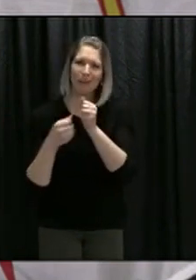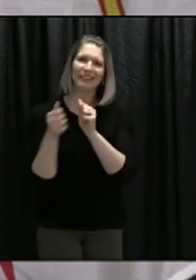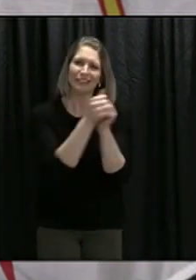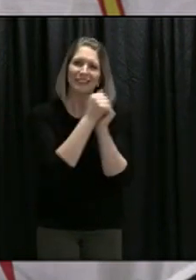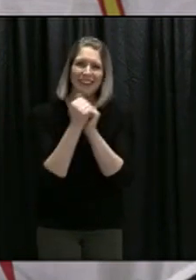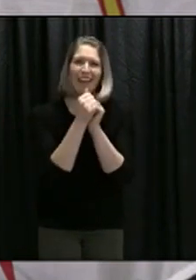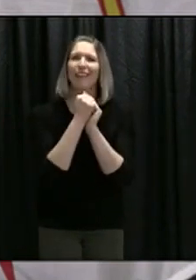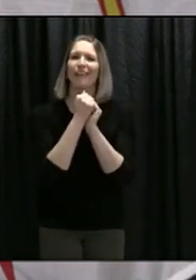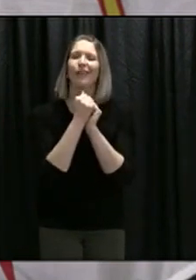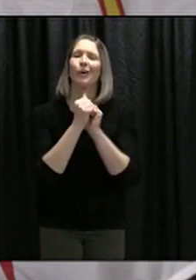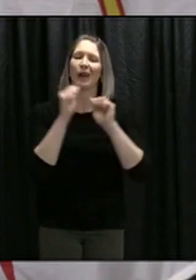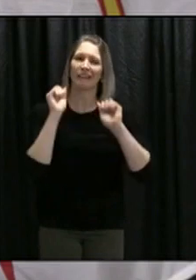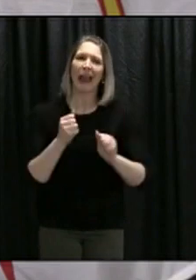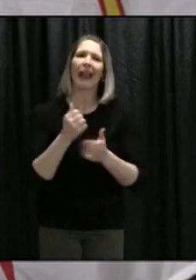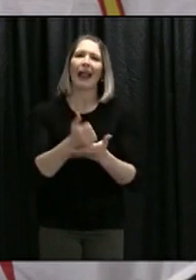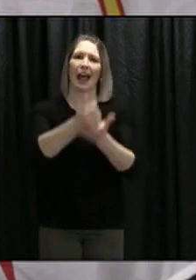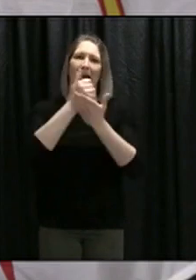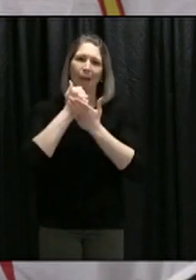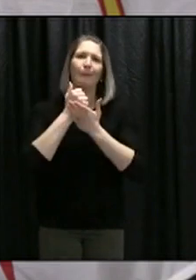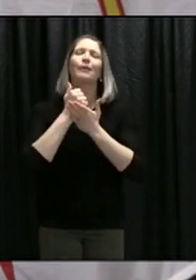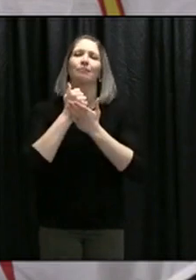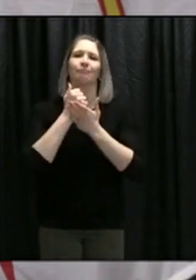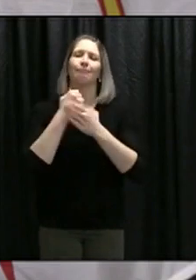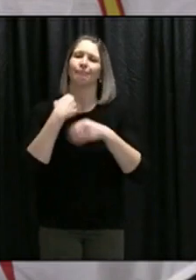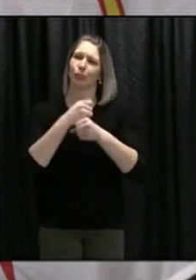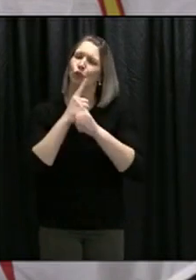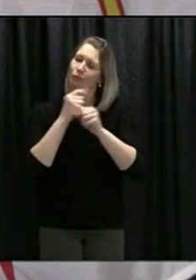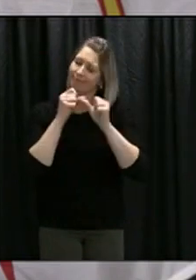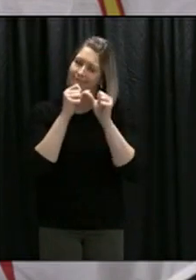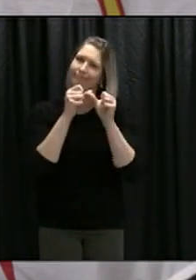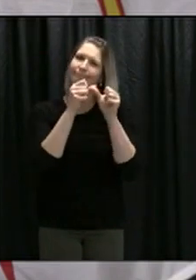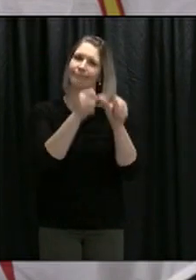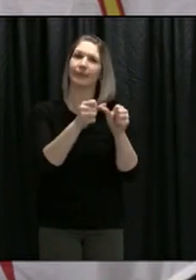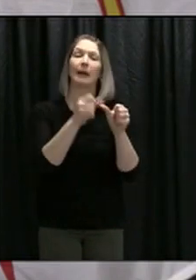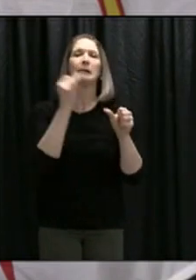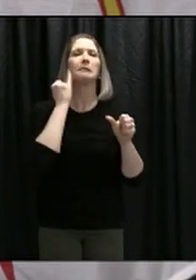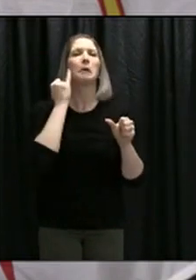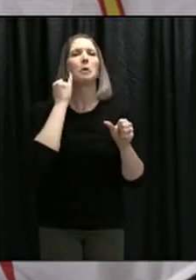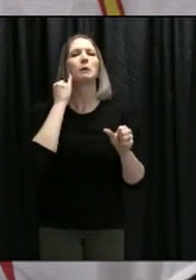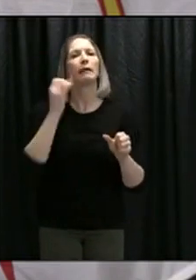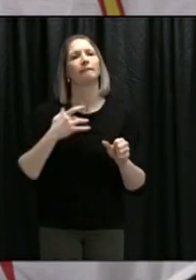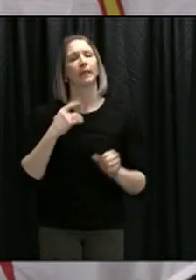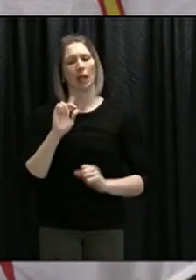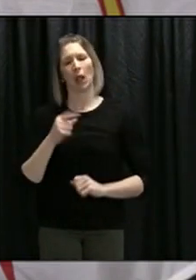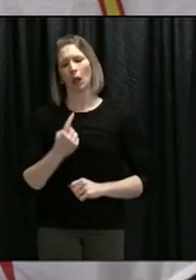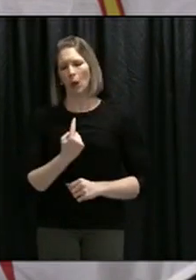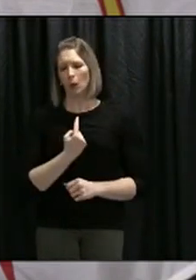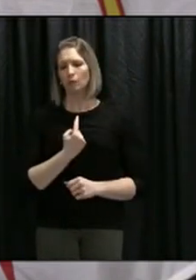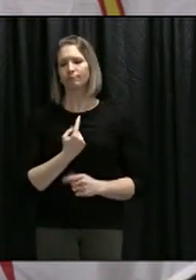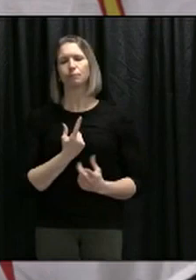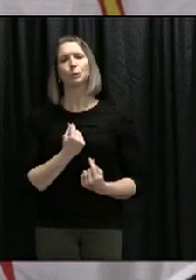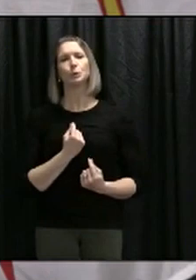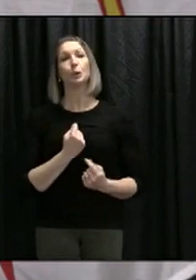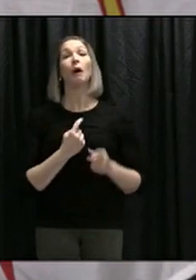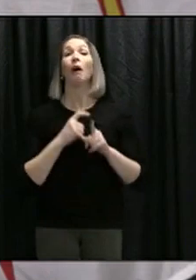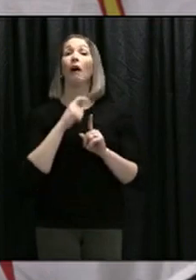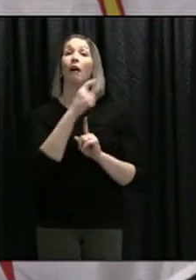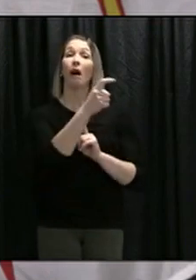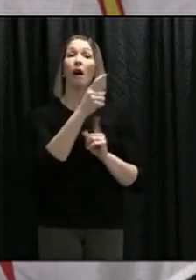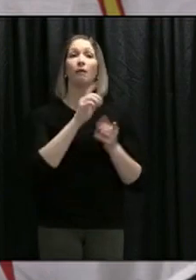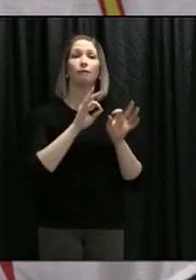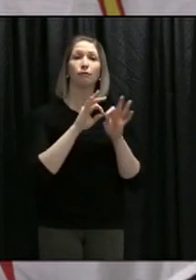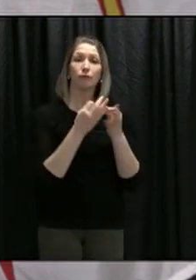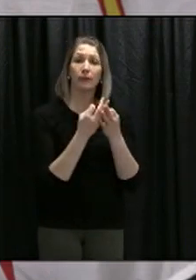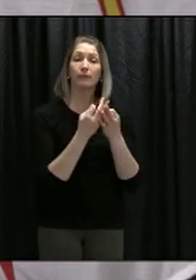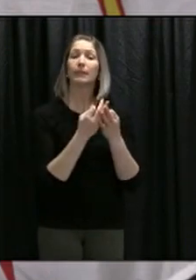needed. If you are feeling alone or disconnected, please reach out to a family member or friend. You can also call the Provincial Warm